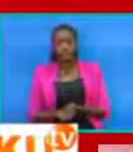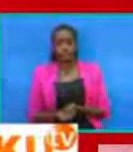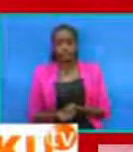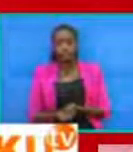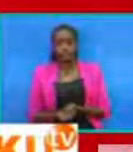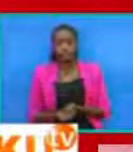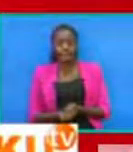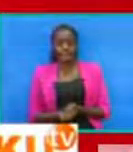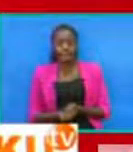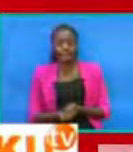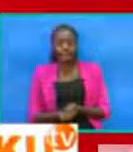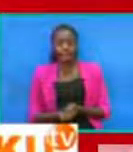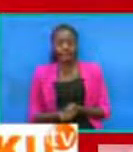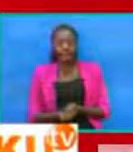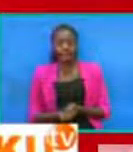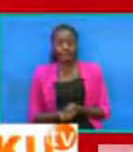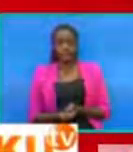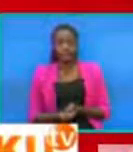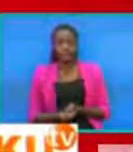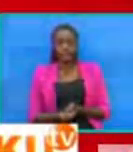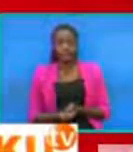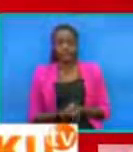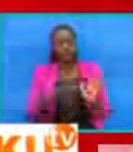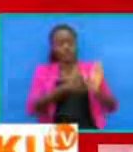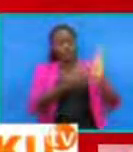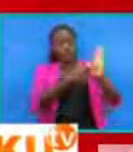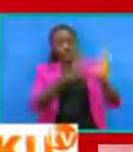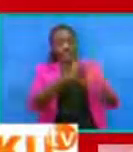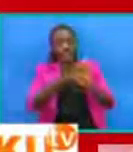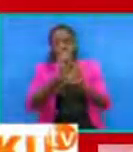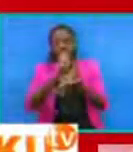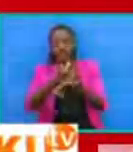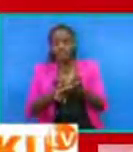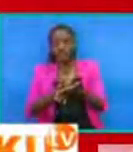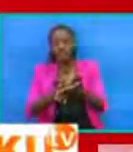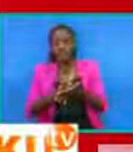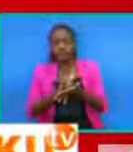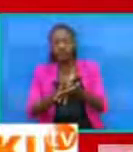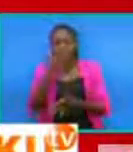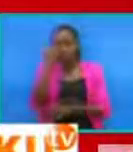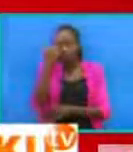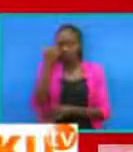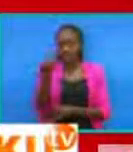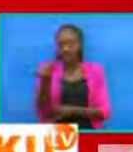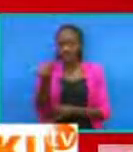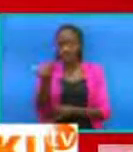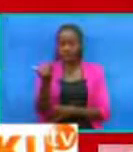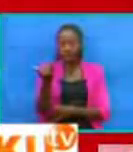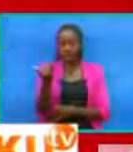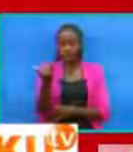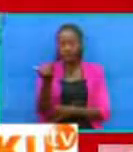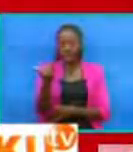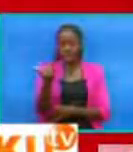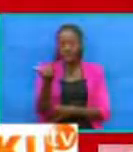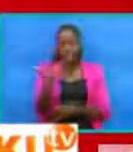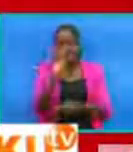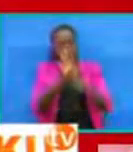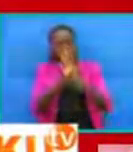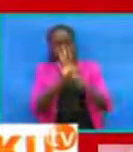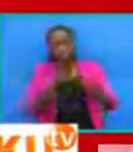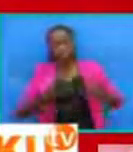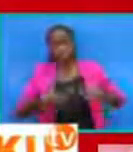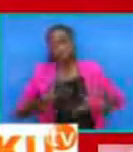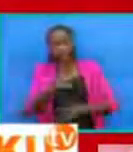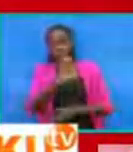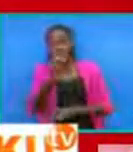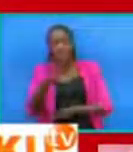or kind of some shows during that time. And because there was no much attendance of the